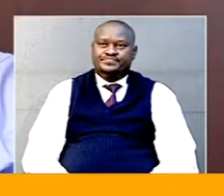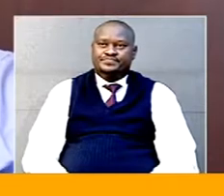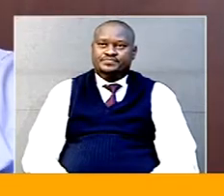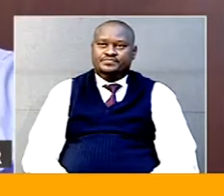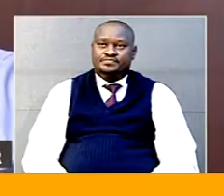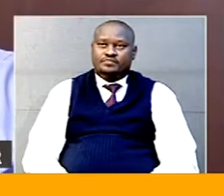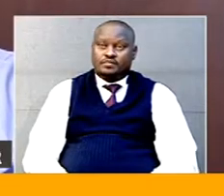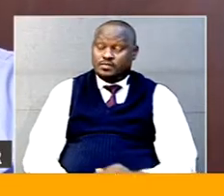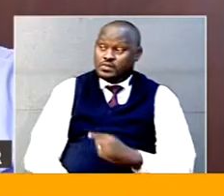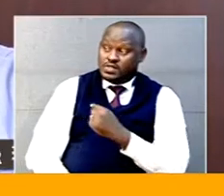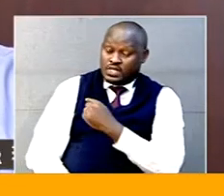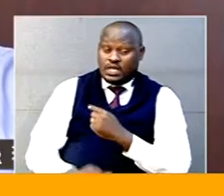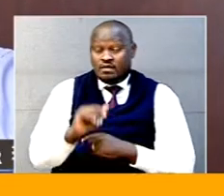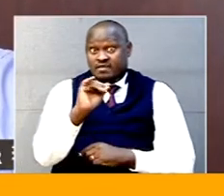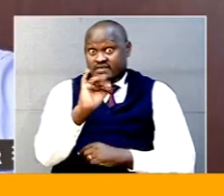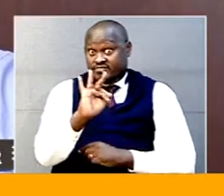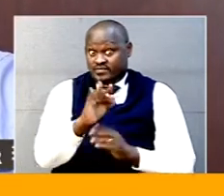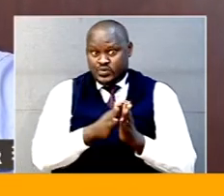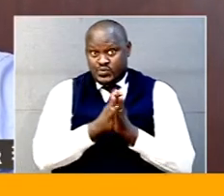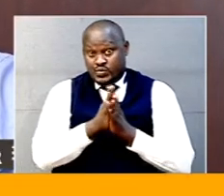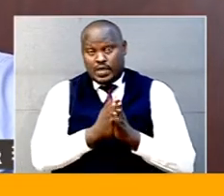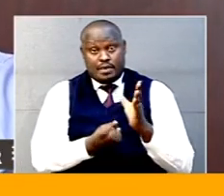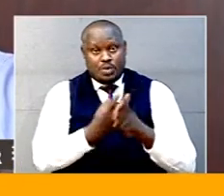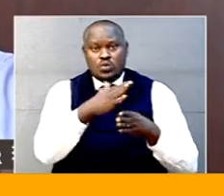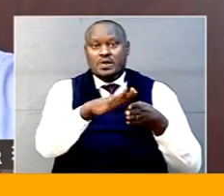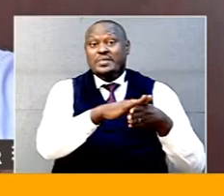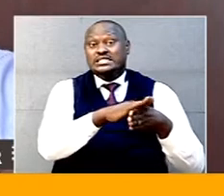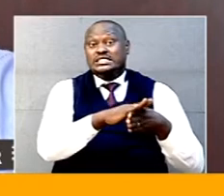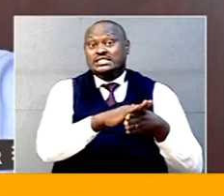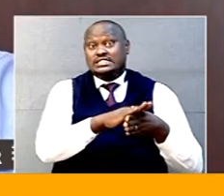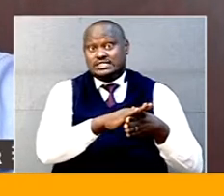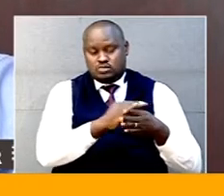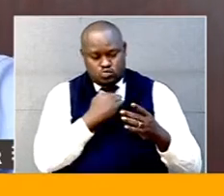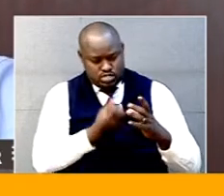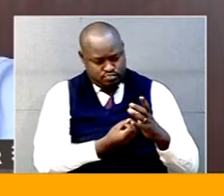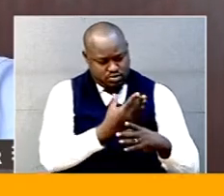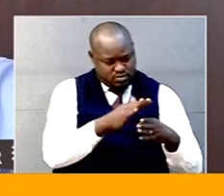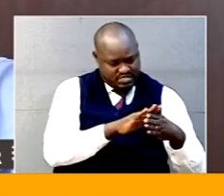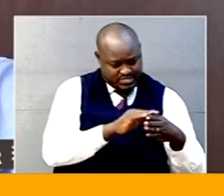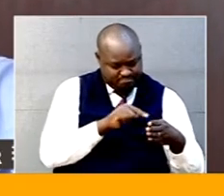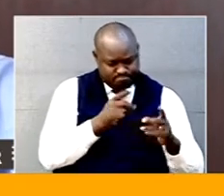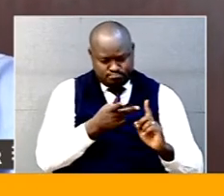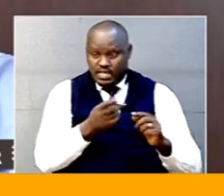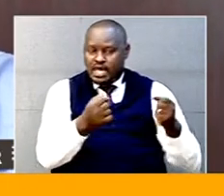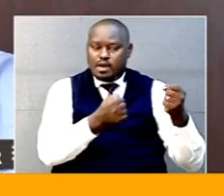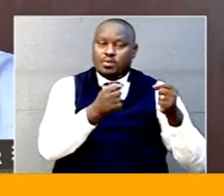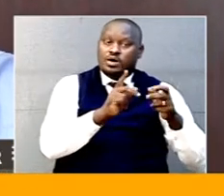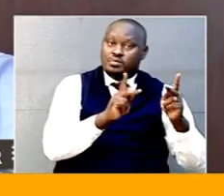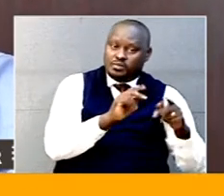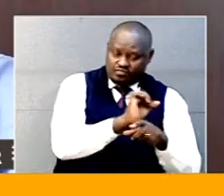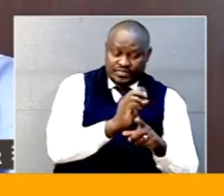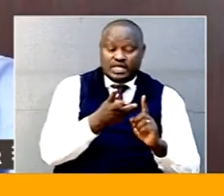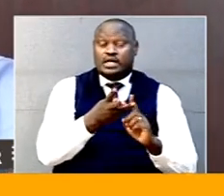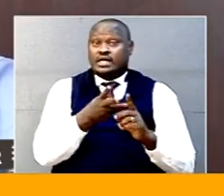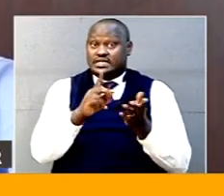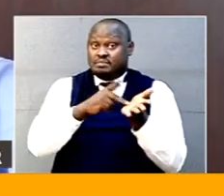But to be able to build a business from scratch, employ people, deal with taxes, deal